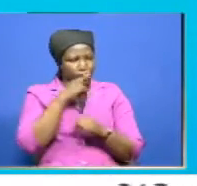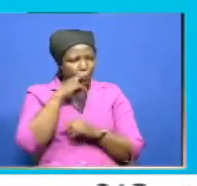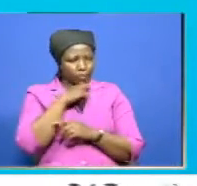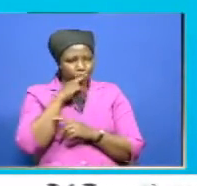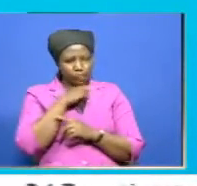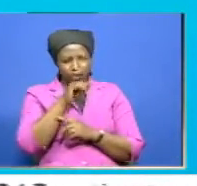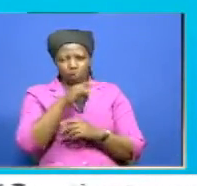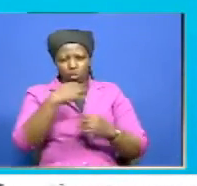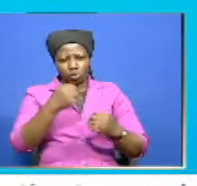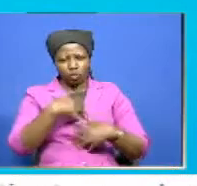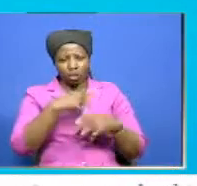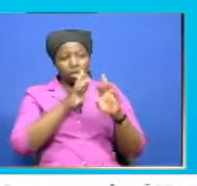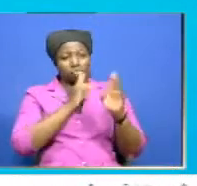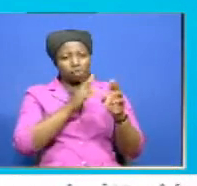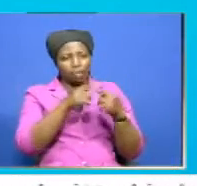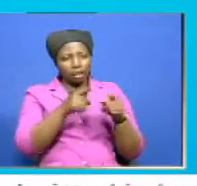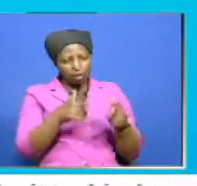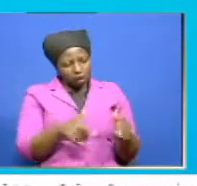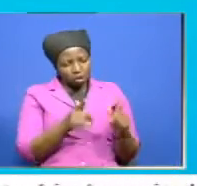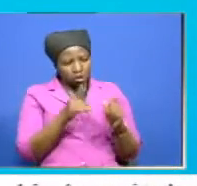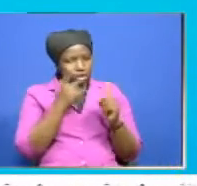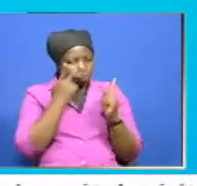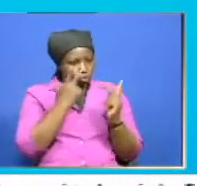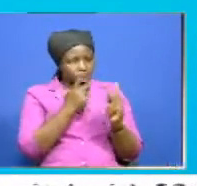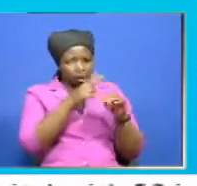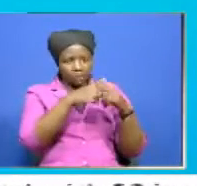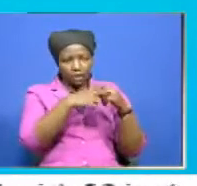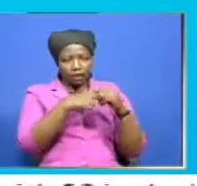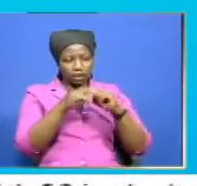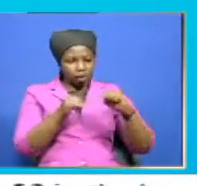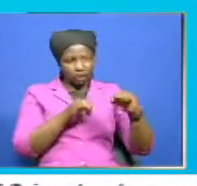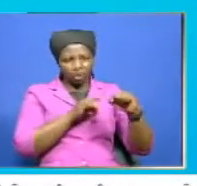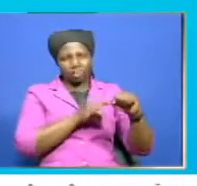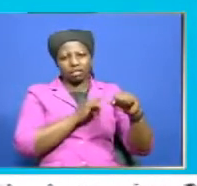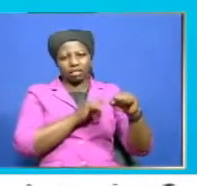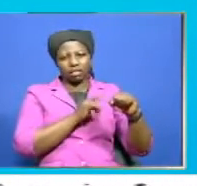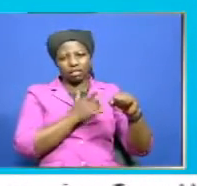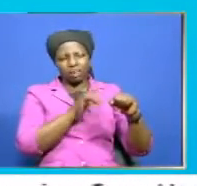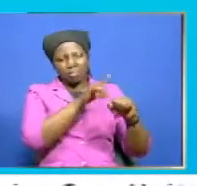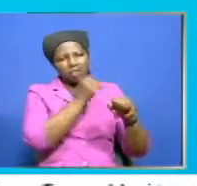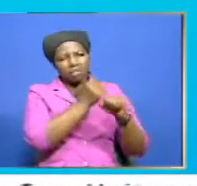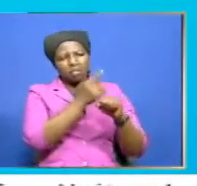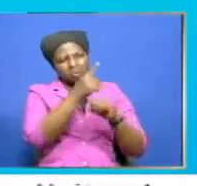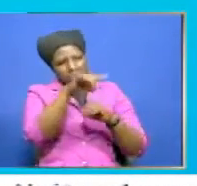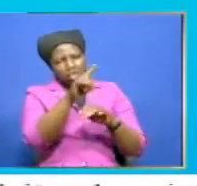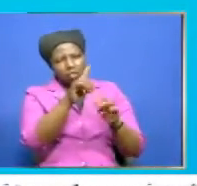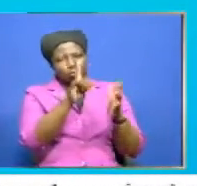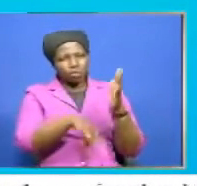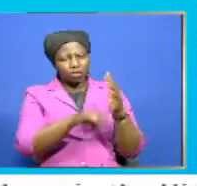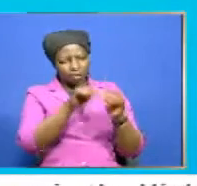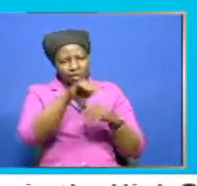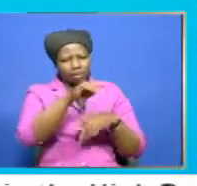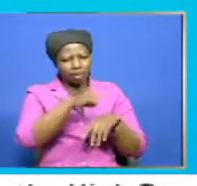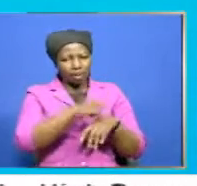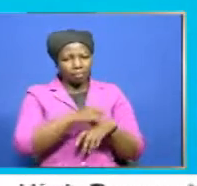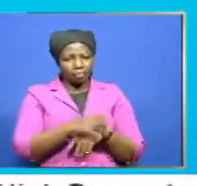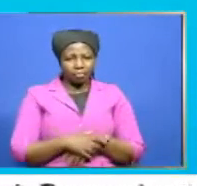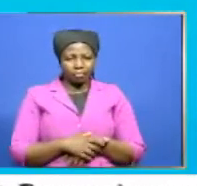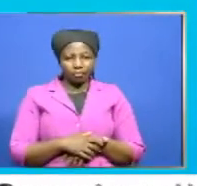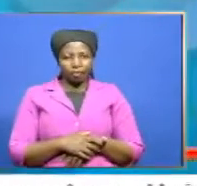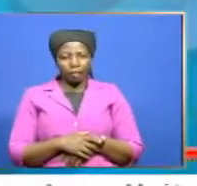result. But let's look at their seven sides. What is it that they are doing right at this point in time? I